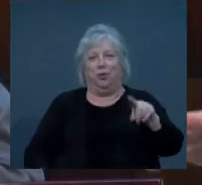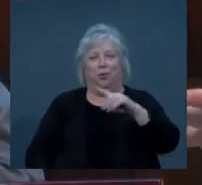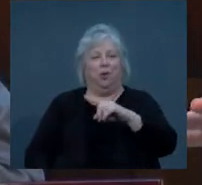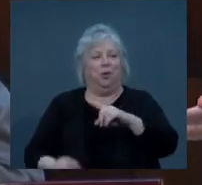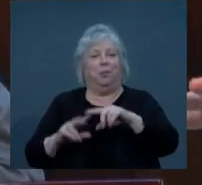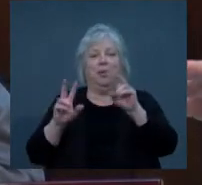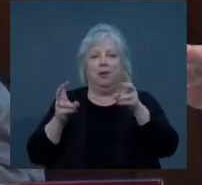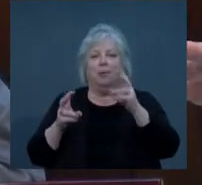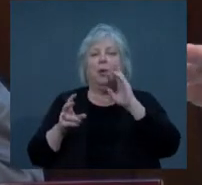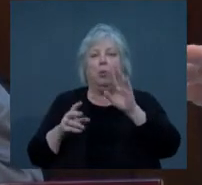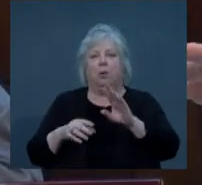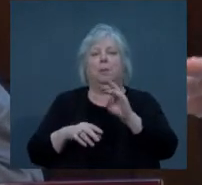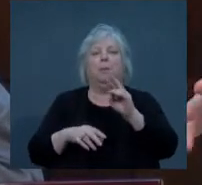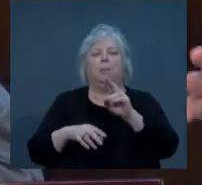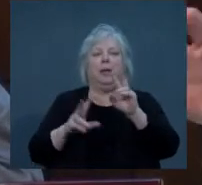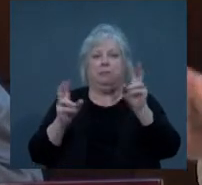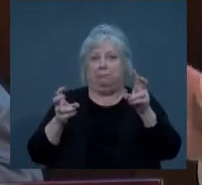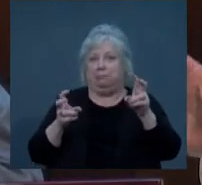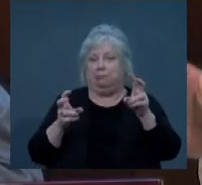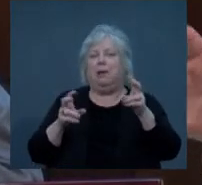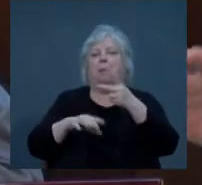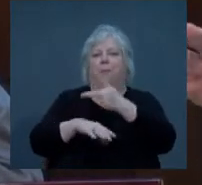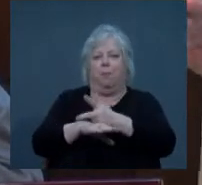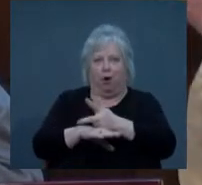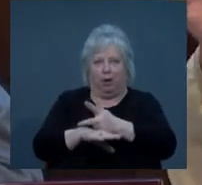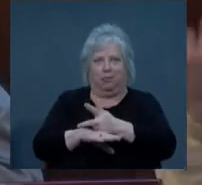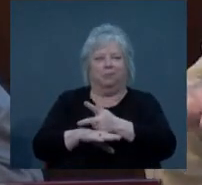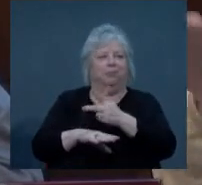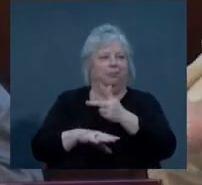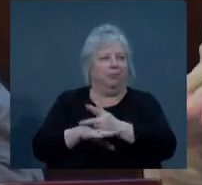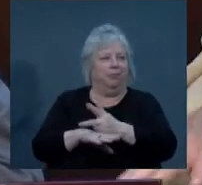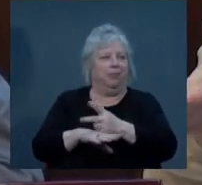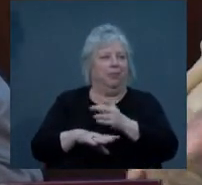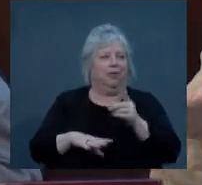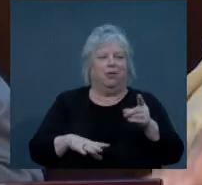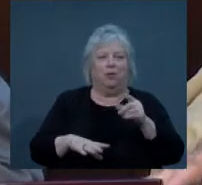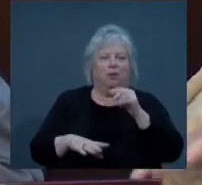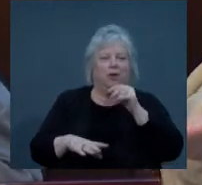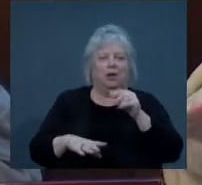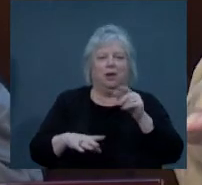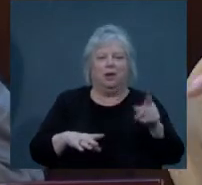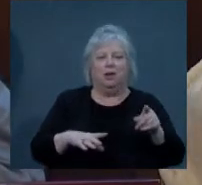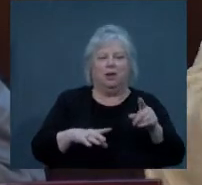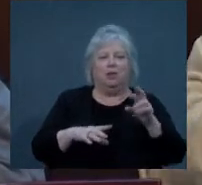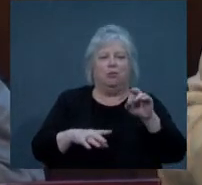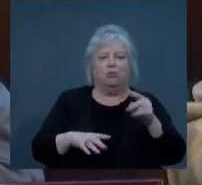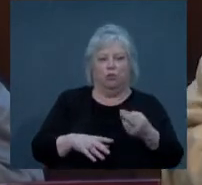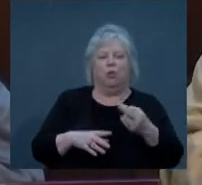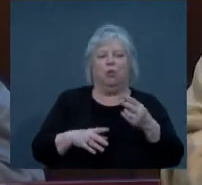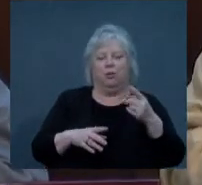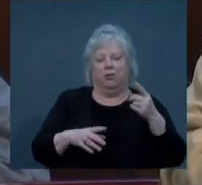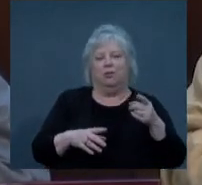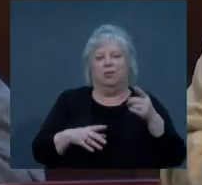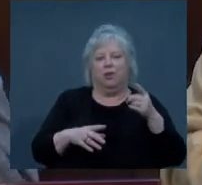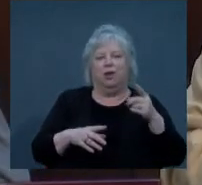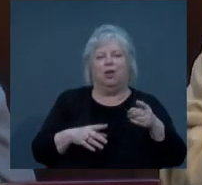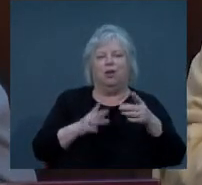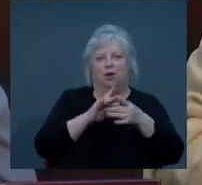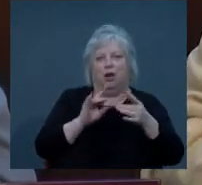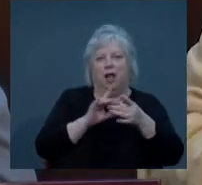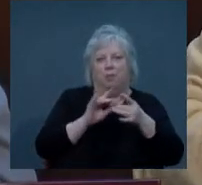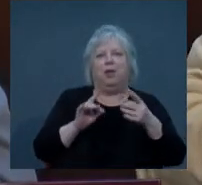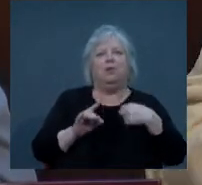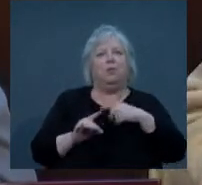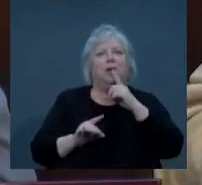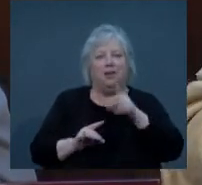But the topic will be parking. So you didn't fall on deaf ears at all, Ms. Bell, so thank you.